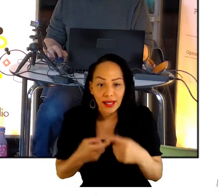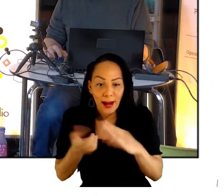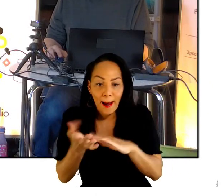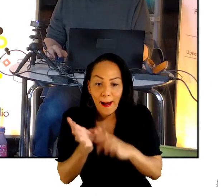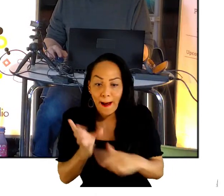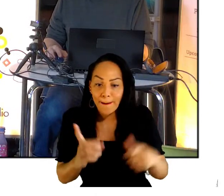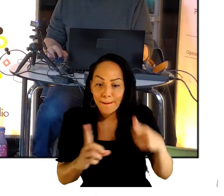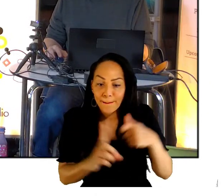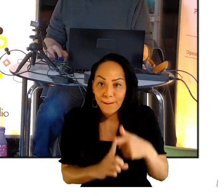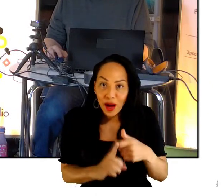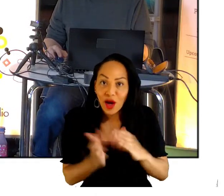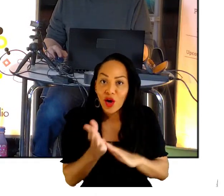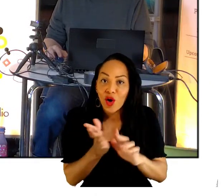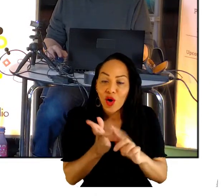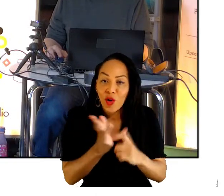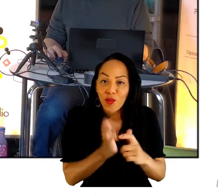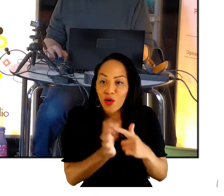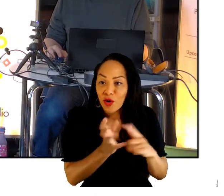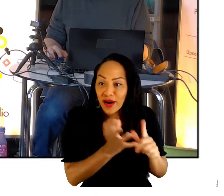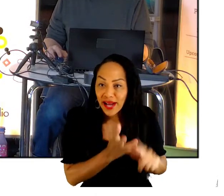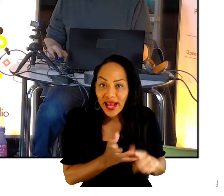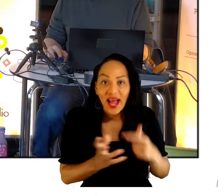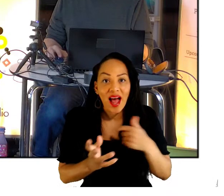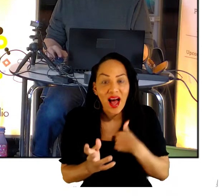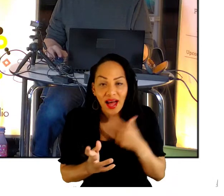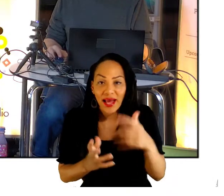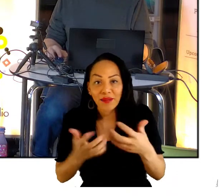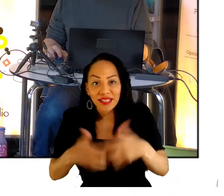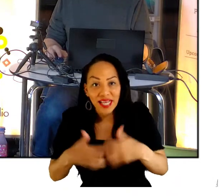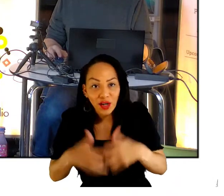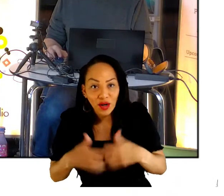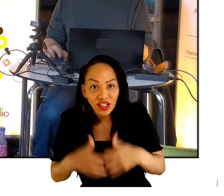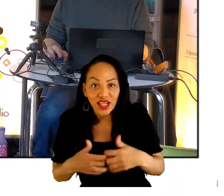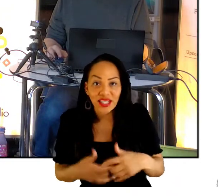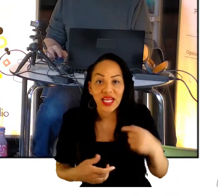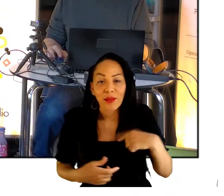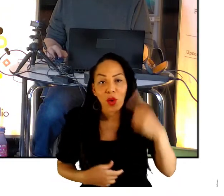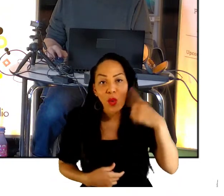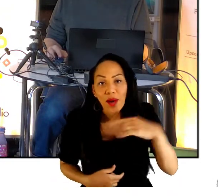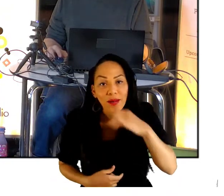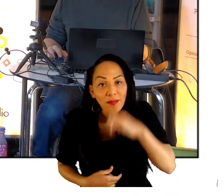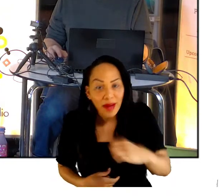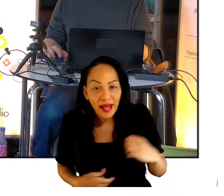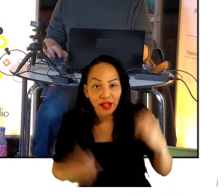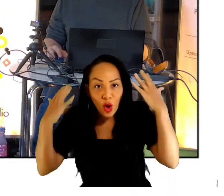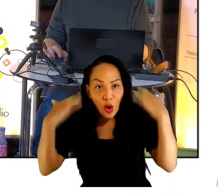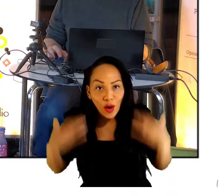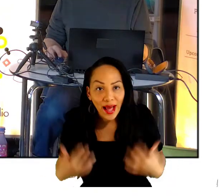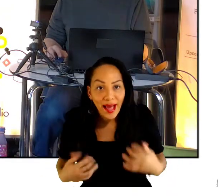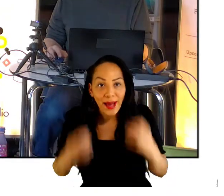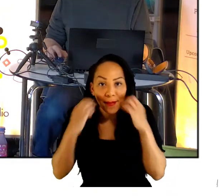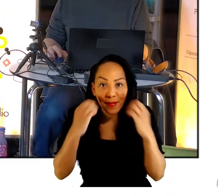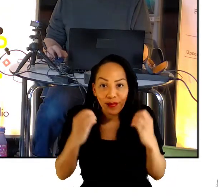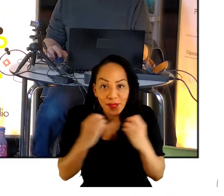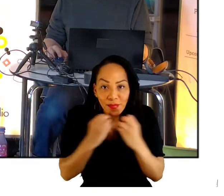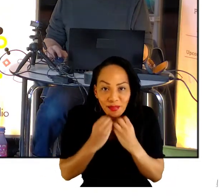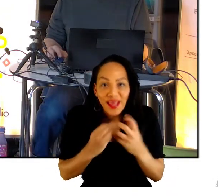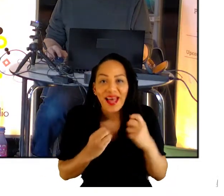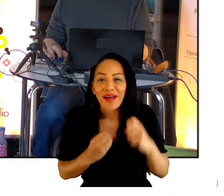creative technologist. I'm a white man in my late 30s, long hair and a beard, wearing a red cable knit jumper